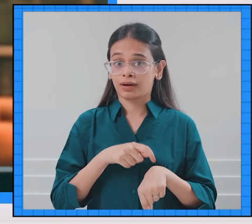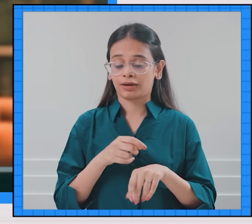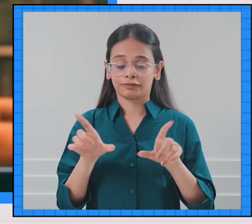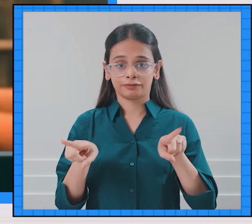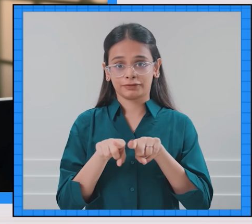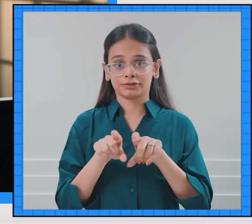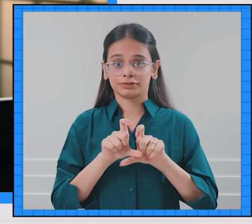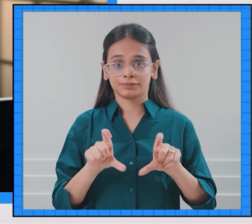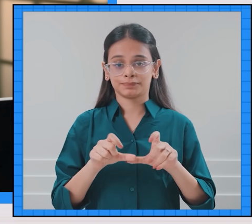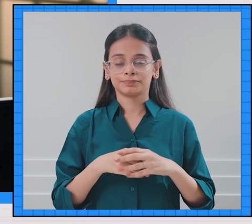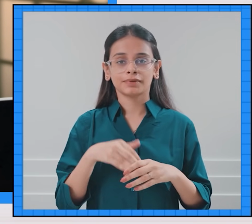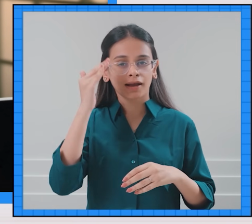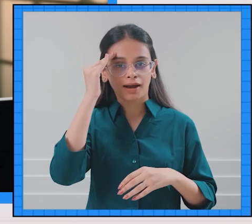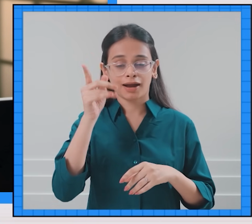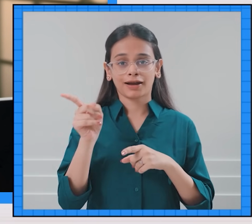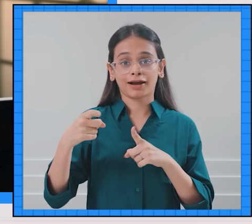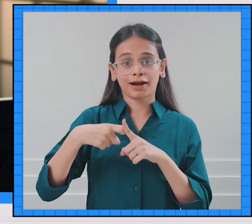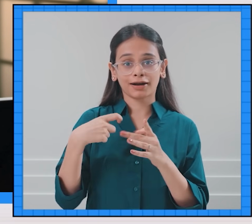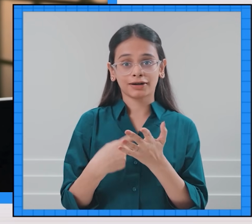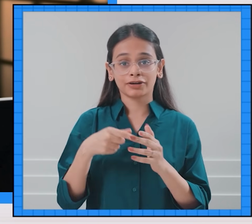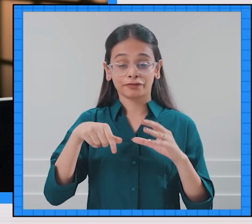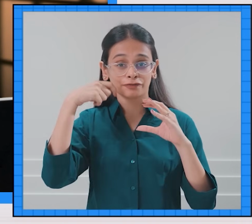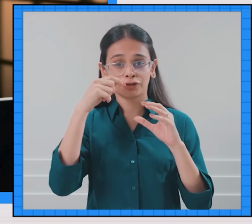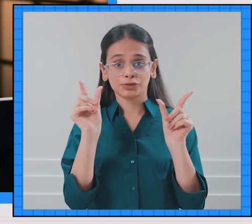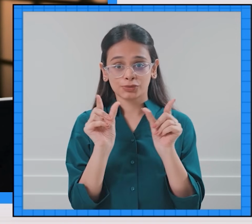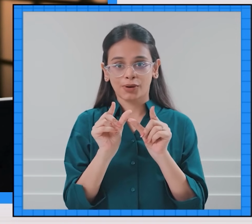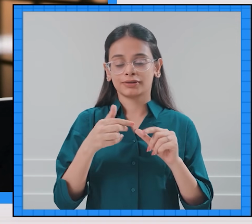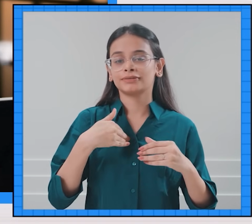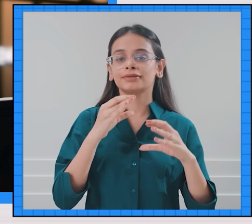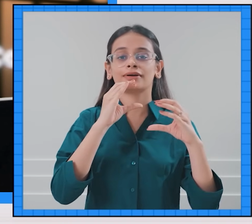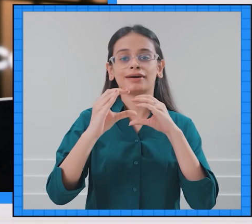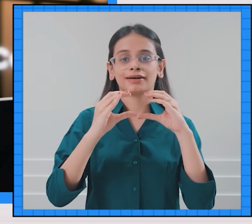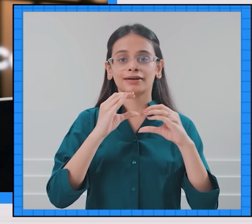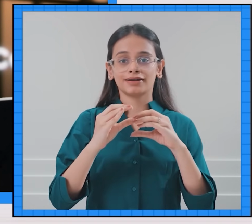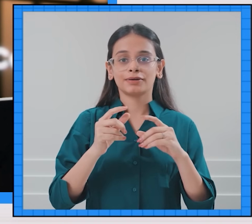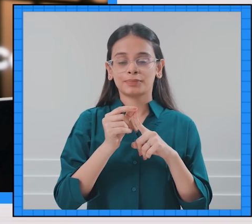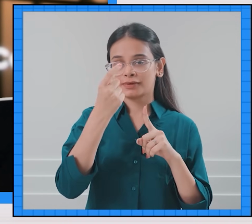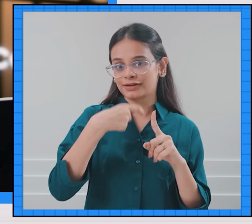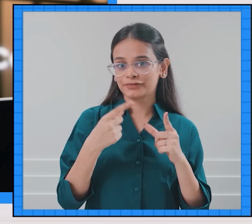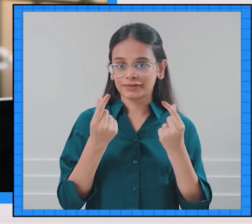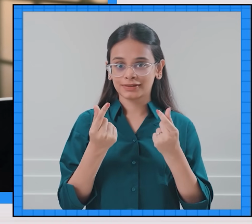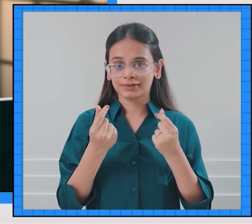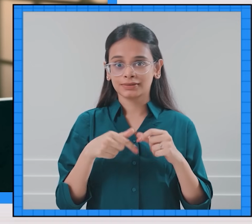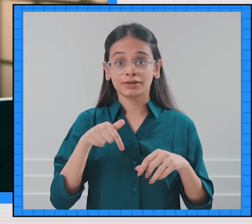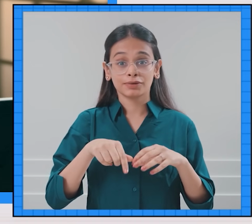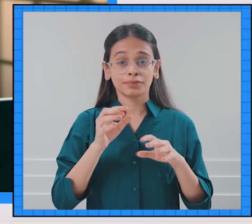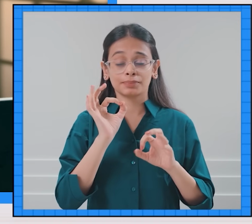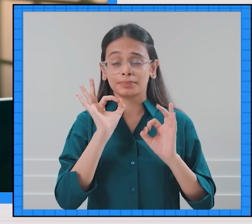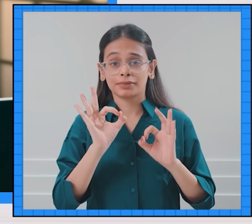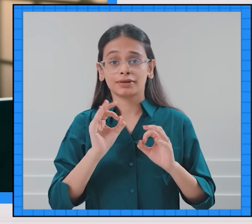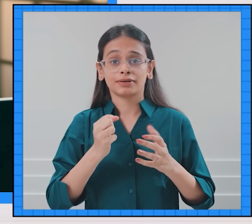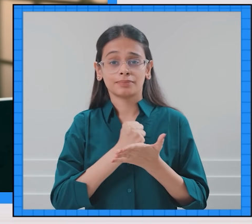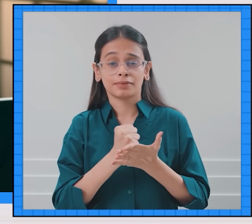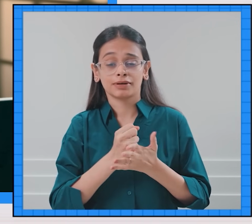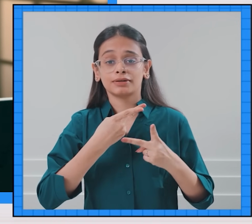to fix that. Hi, this is Karthik Rangappa, and in this short video series, I will be talking to you about personal finance and the best practices that